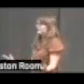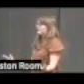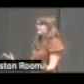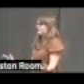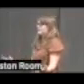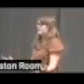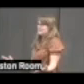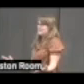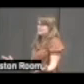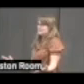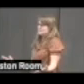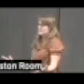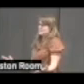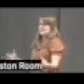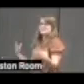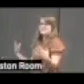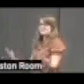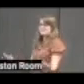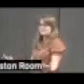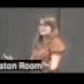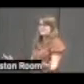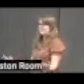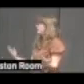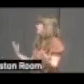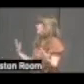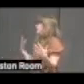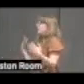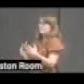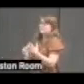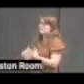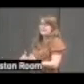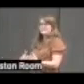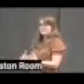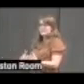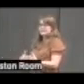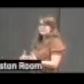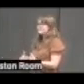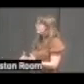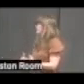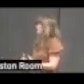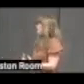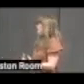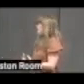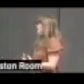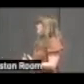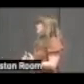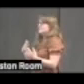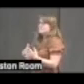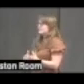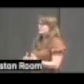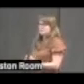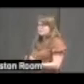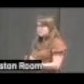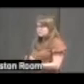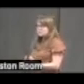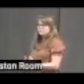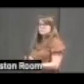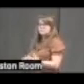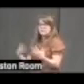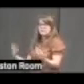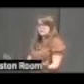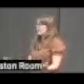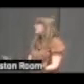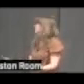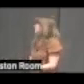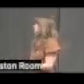don't have a male-male competition. That may be a way for, the best male to win, the female to choose